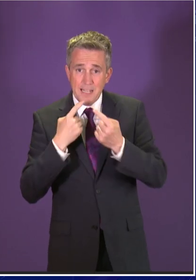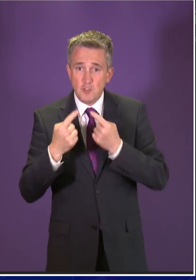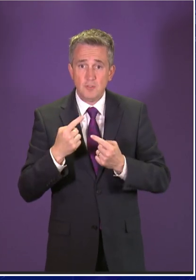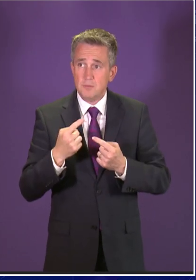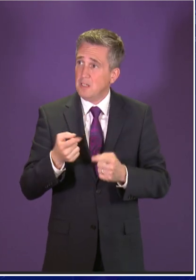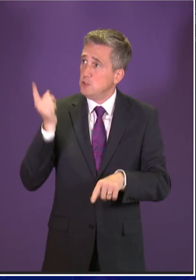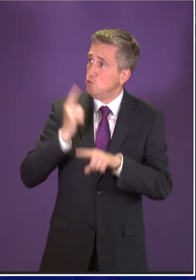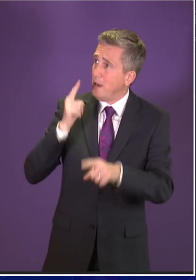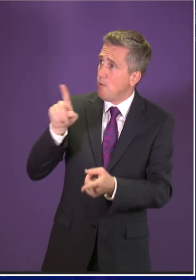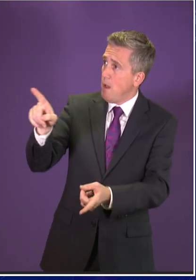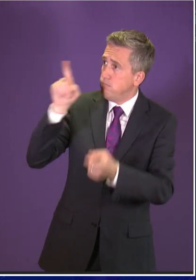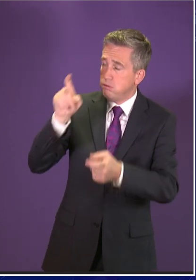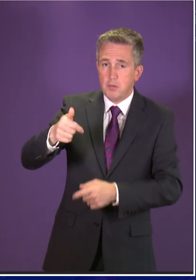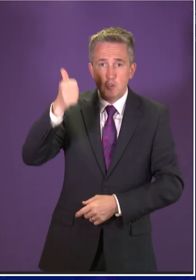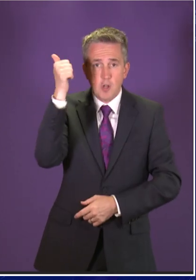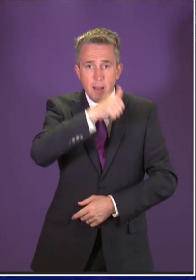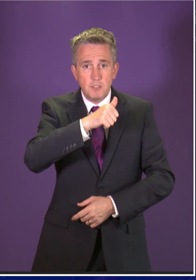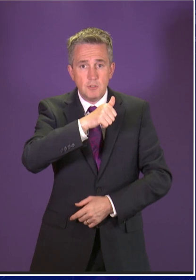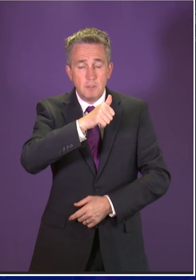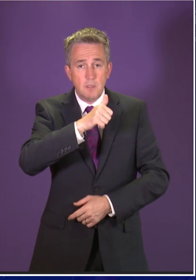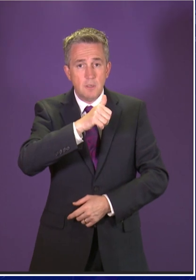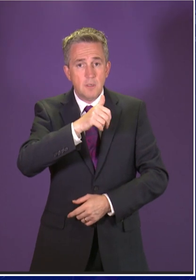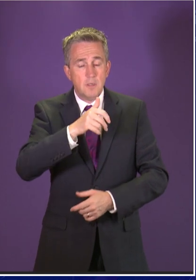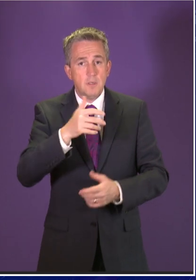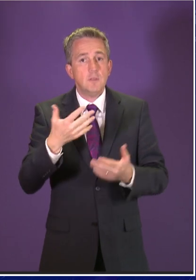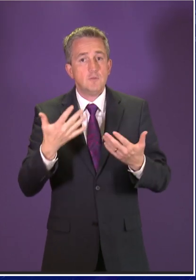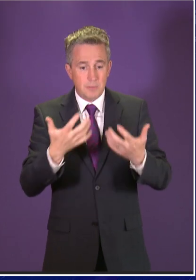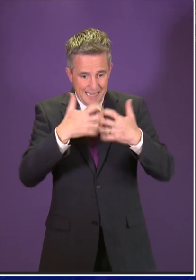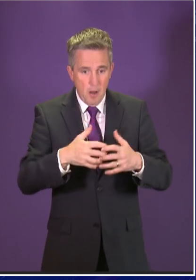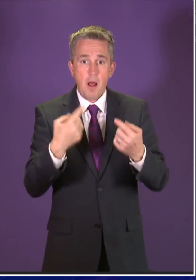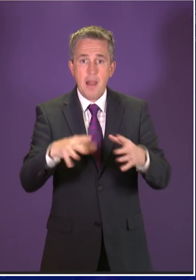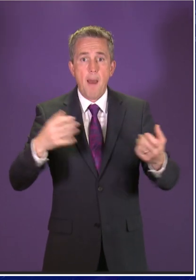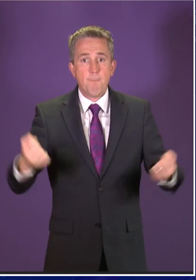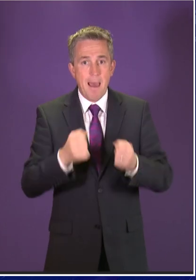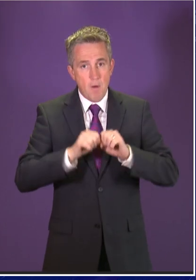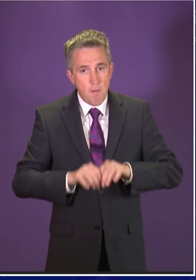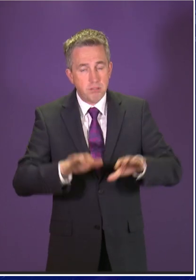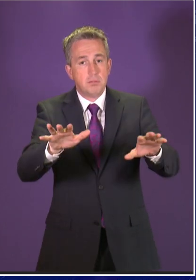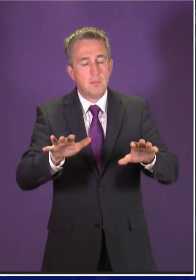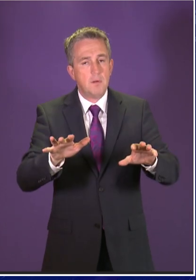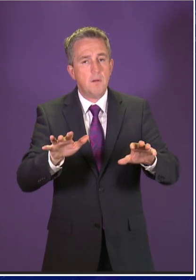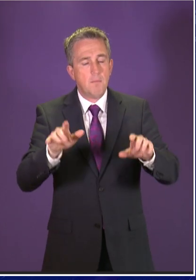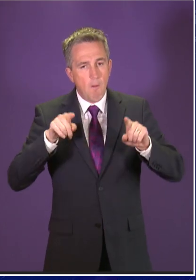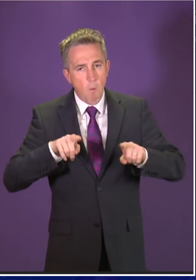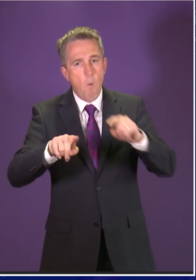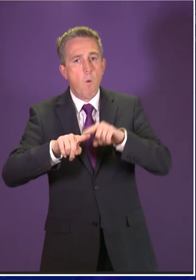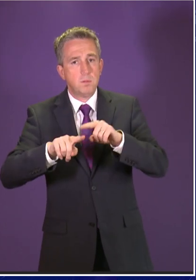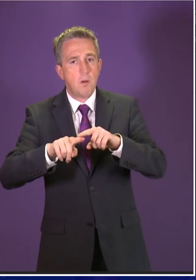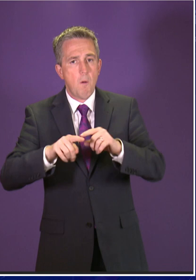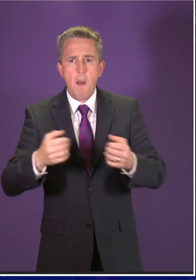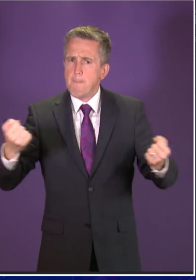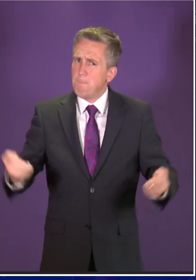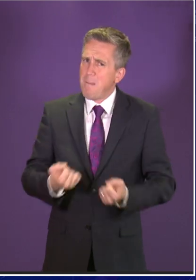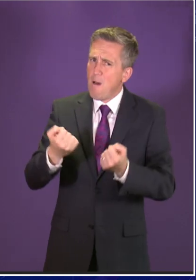knowledge instantly. So it's true that power is radically distributed by technology. But we also see something else going on. Power is